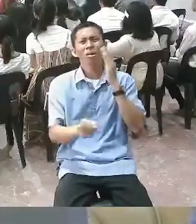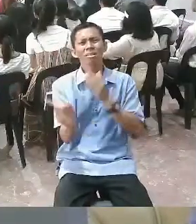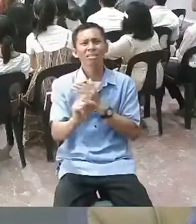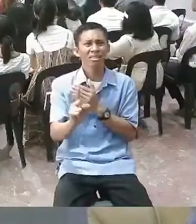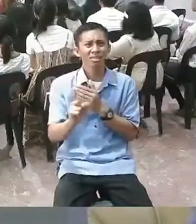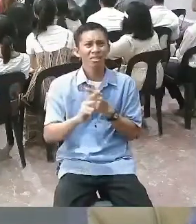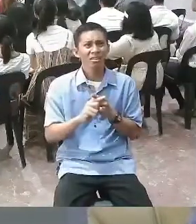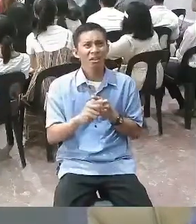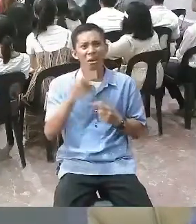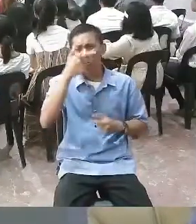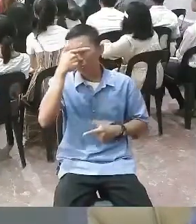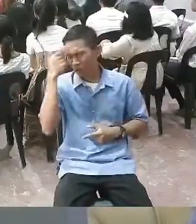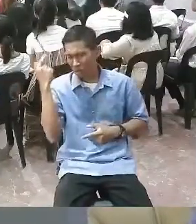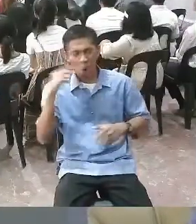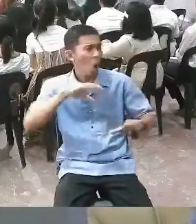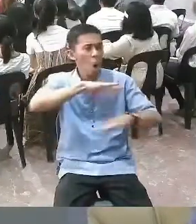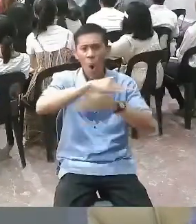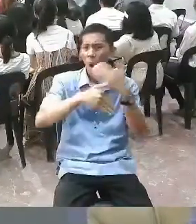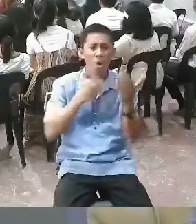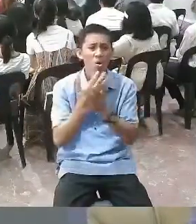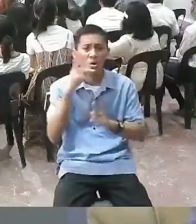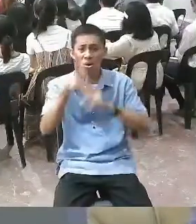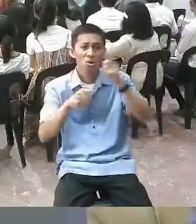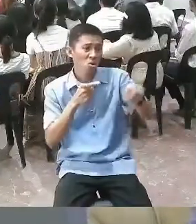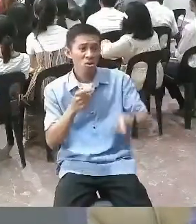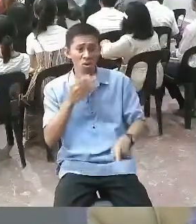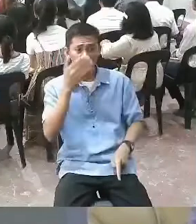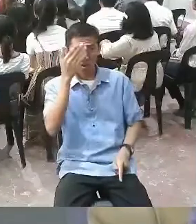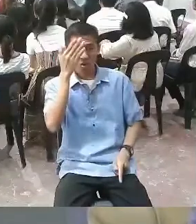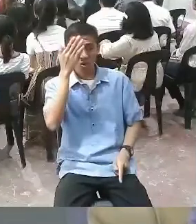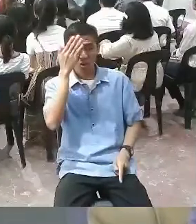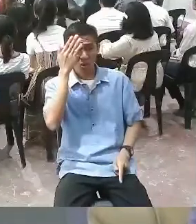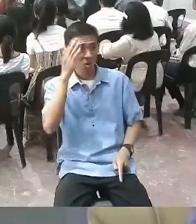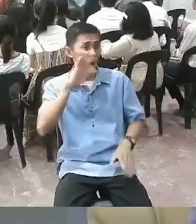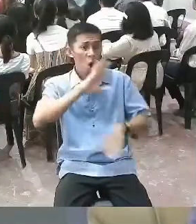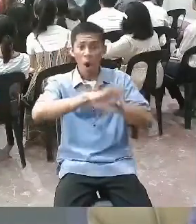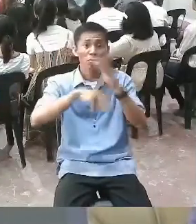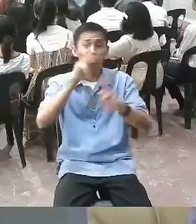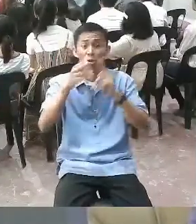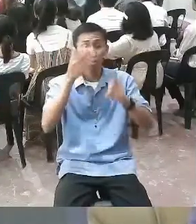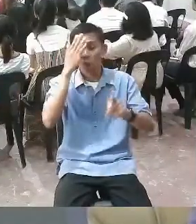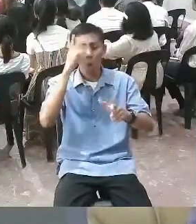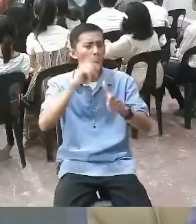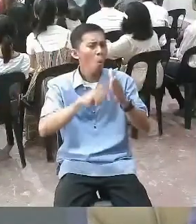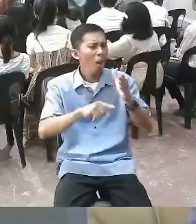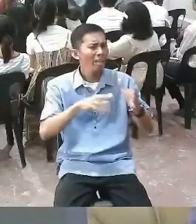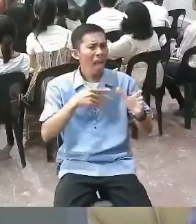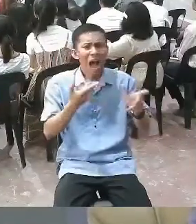she said, because everyone knows how you get AIDS.